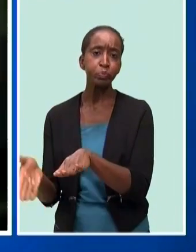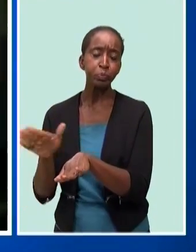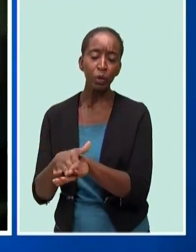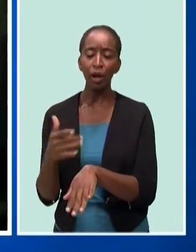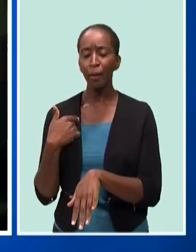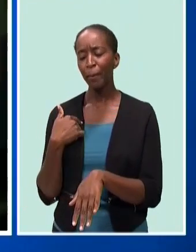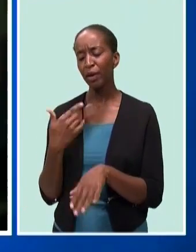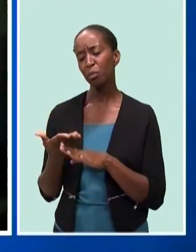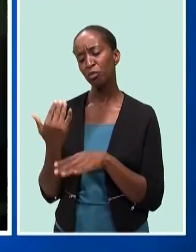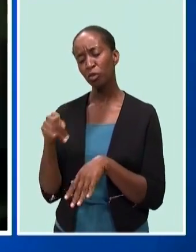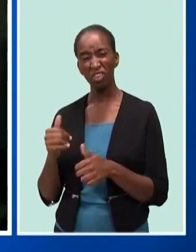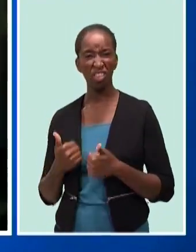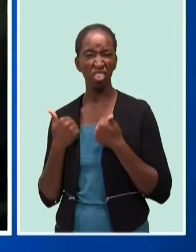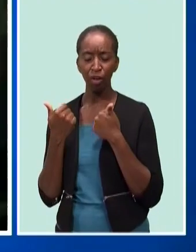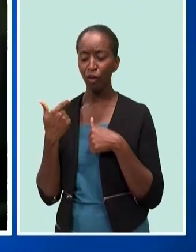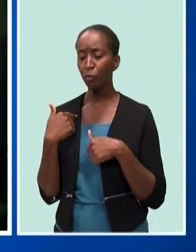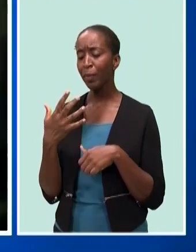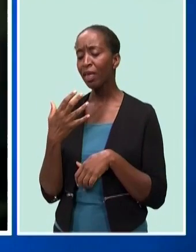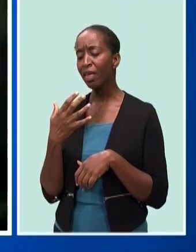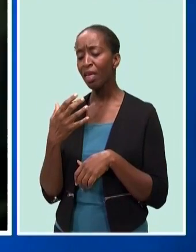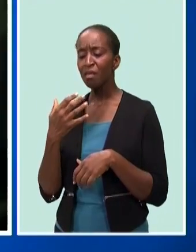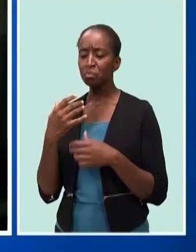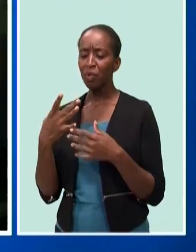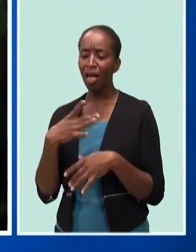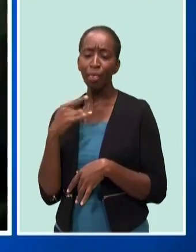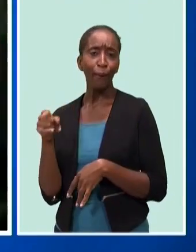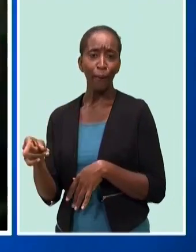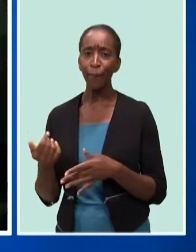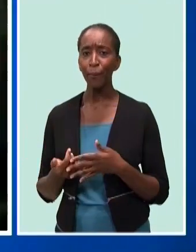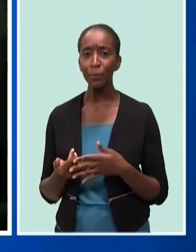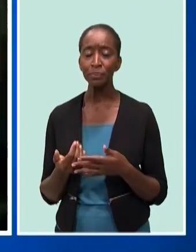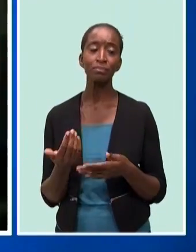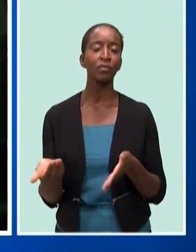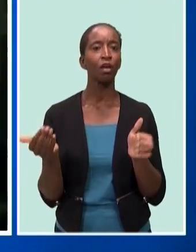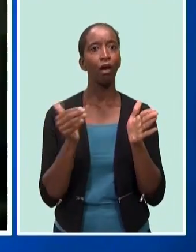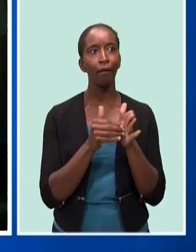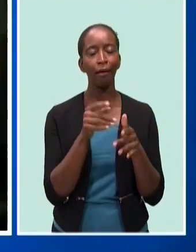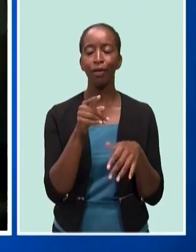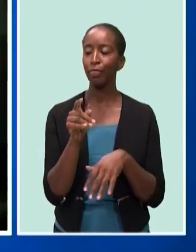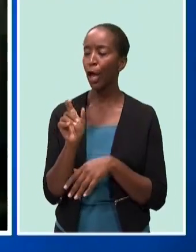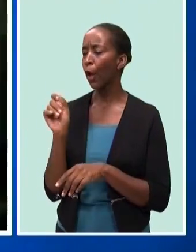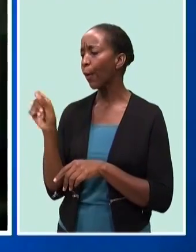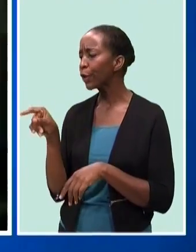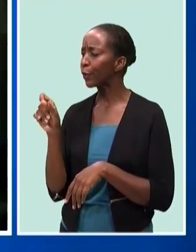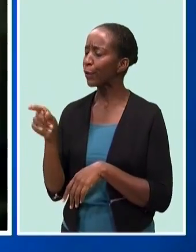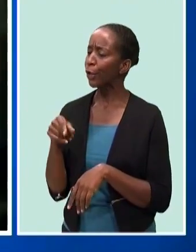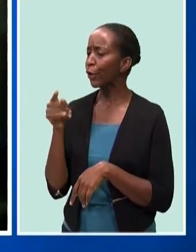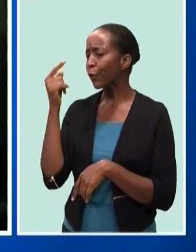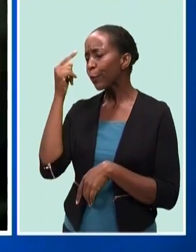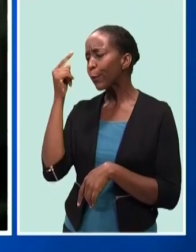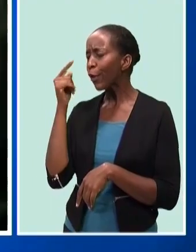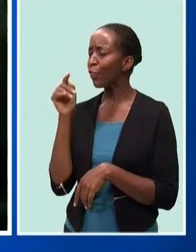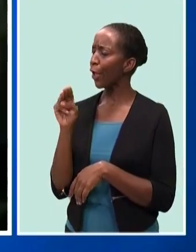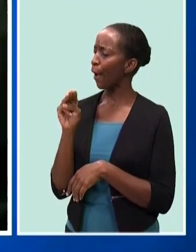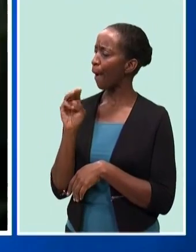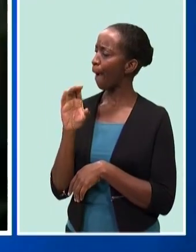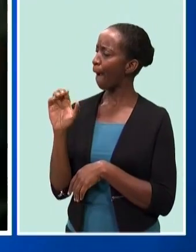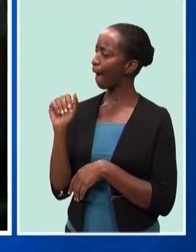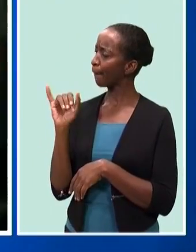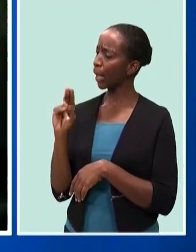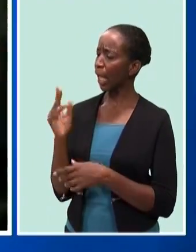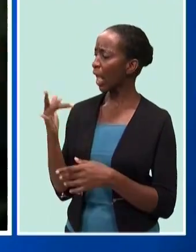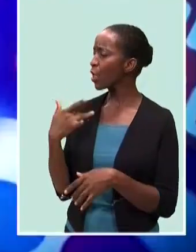to bash someone else, the late Senator John McCain, who died of brain cancer last year. Well, President Trump